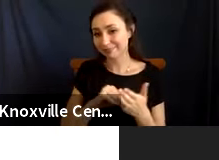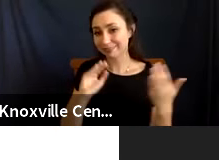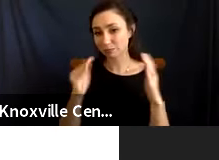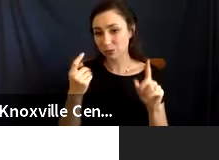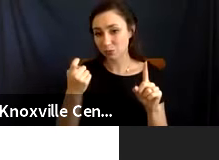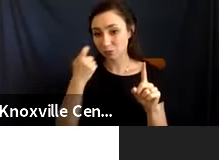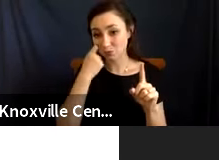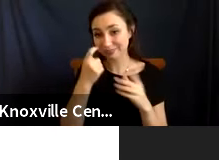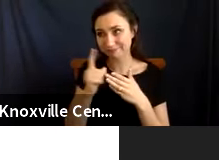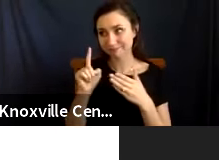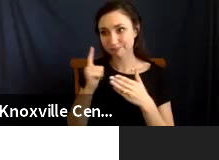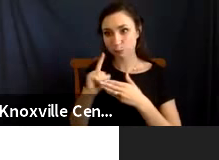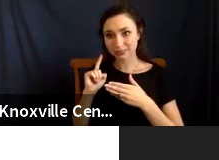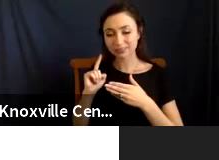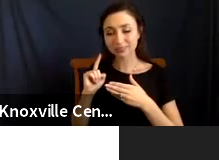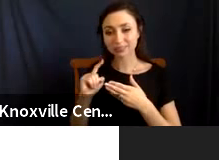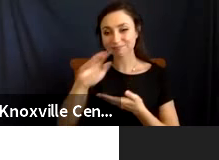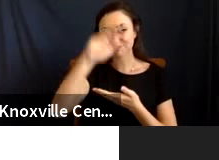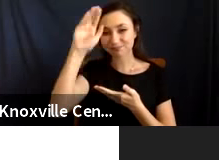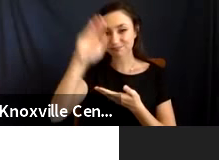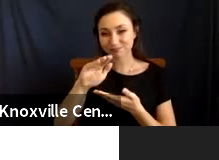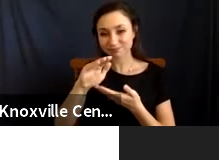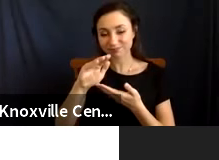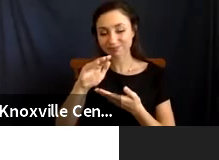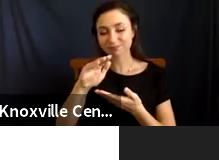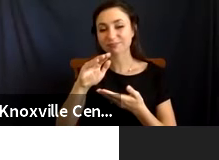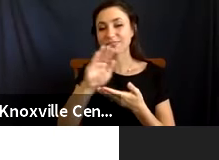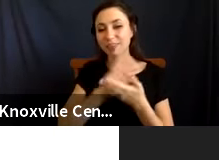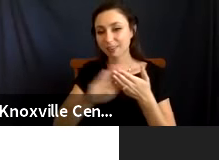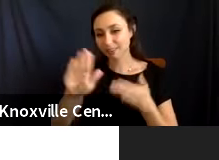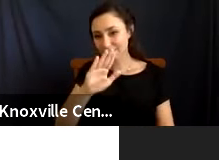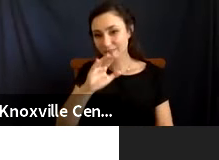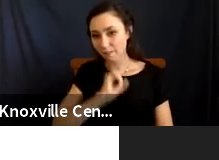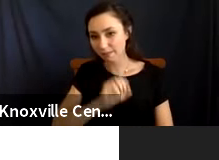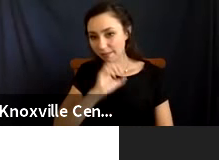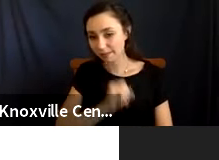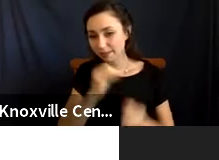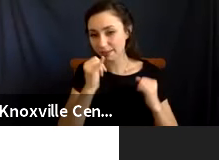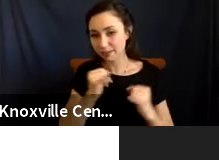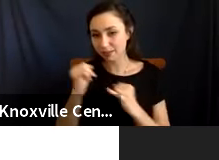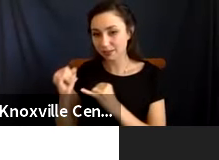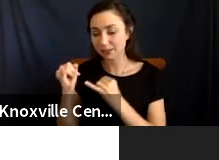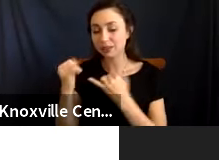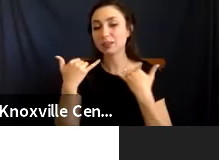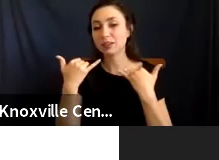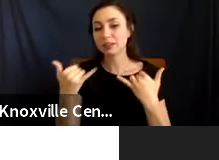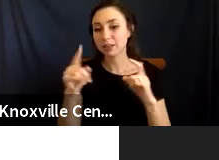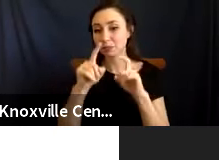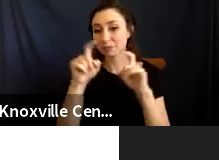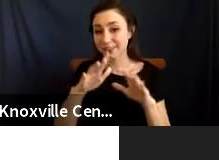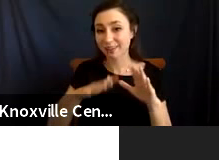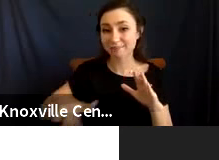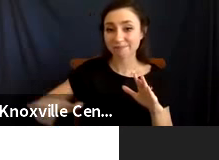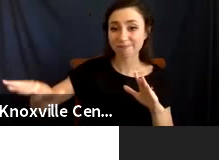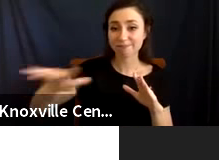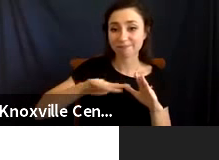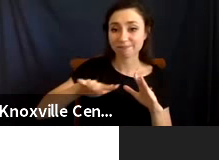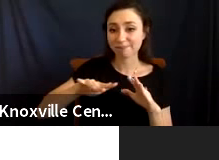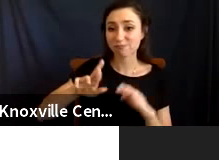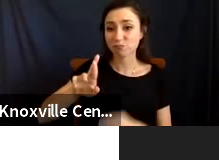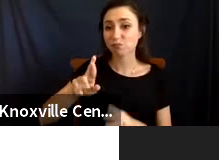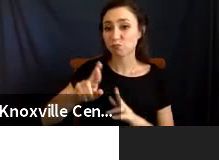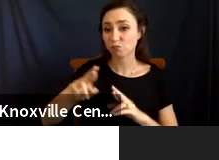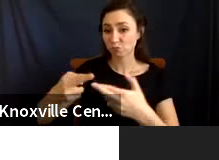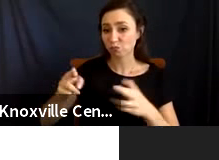prior weeks, the decreased number of college-aged individuals now being tested regionally, our concern is this is